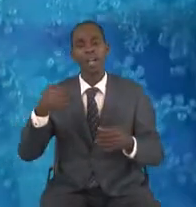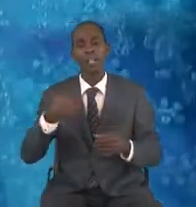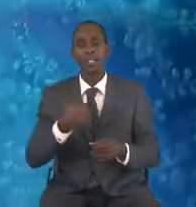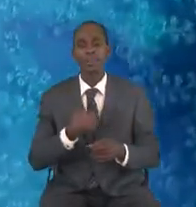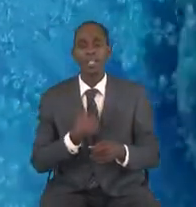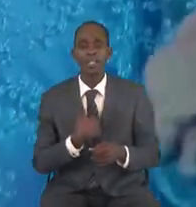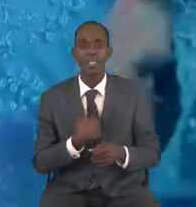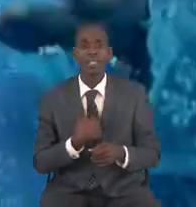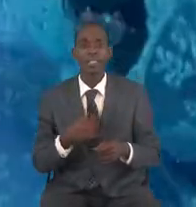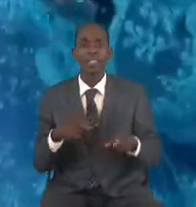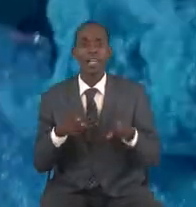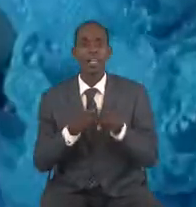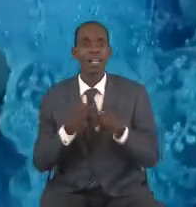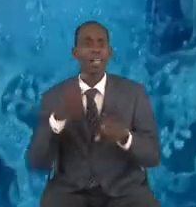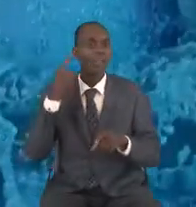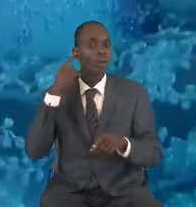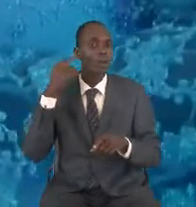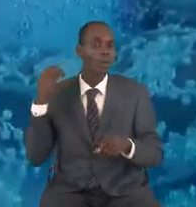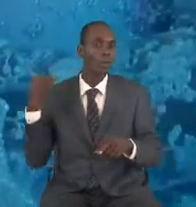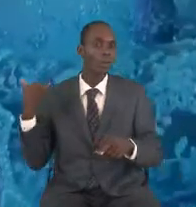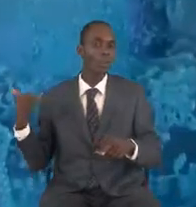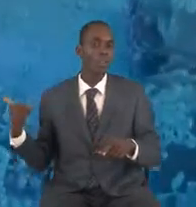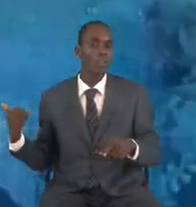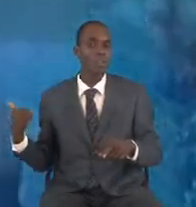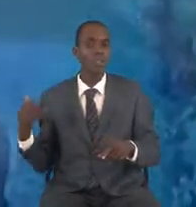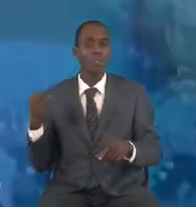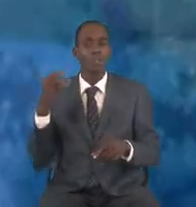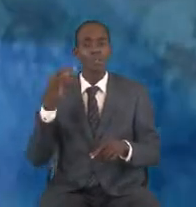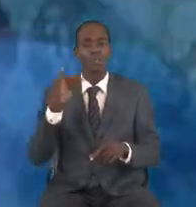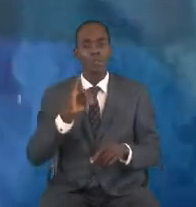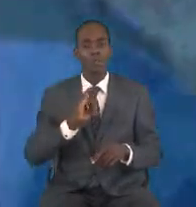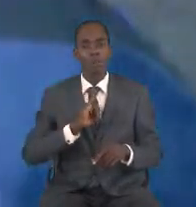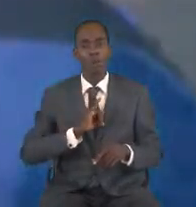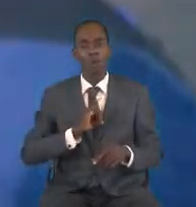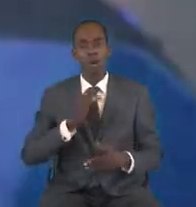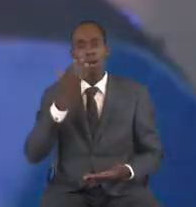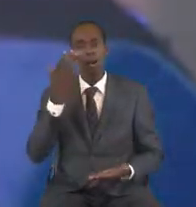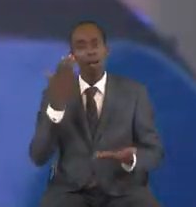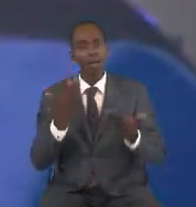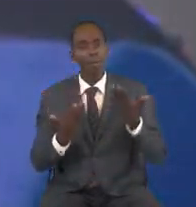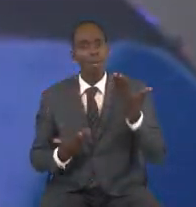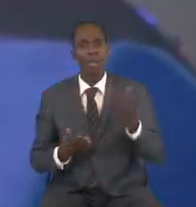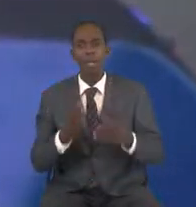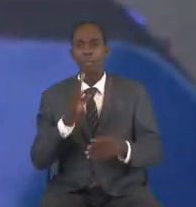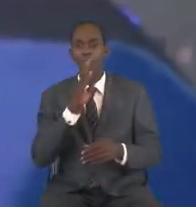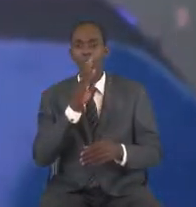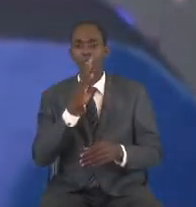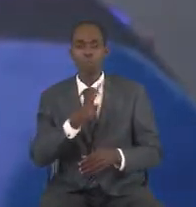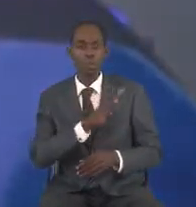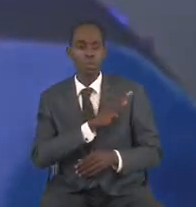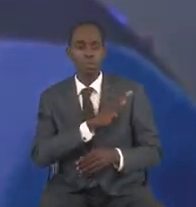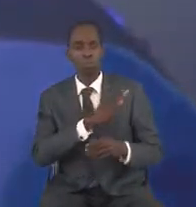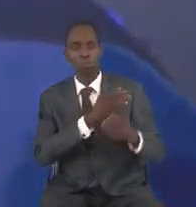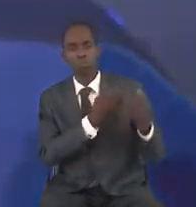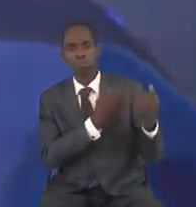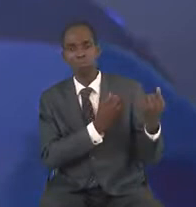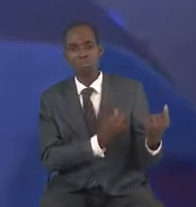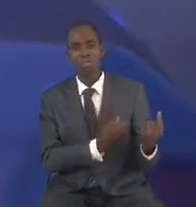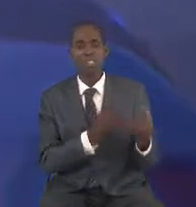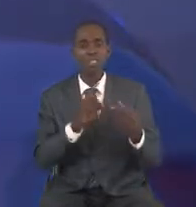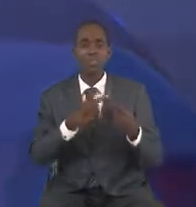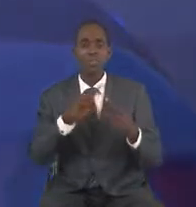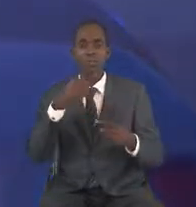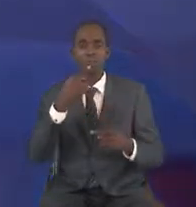Purify me like gold, so I might be bold, so I might be bold to